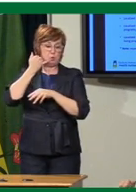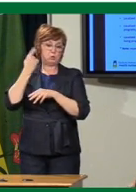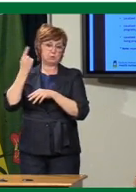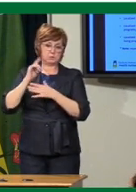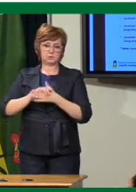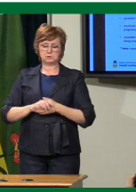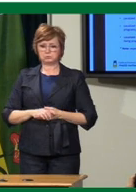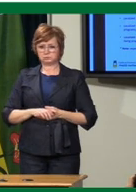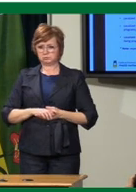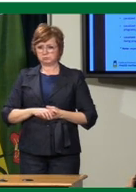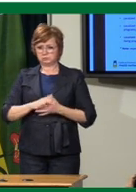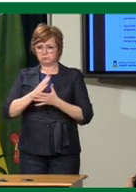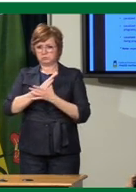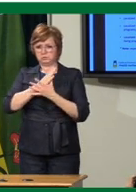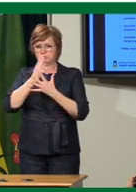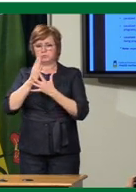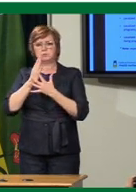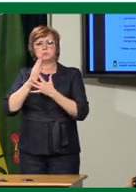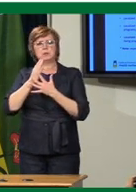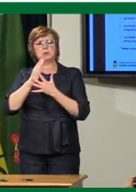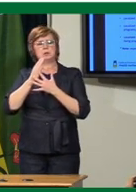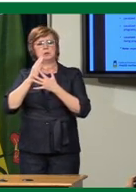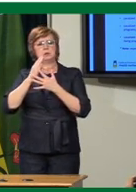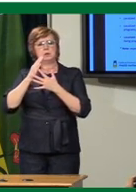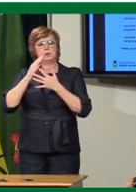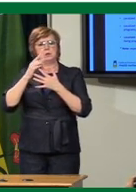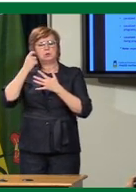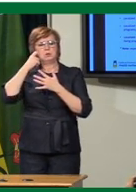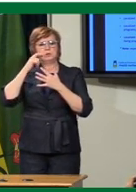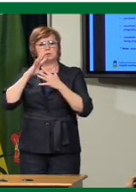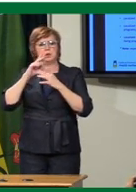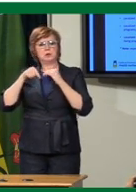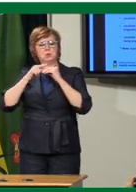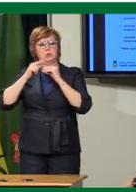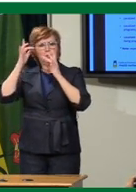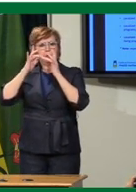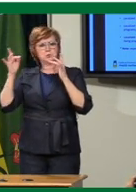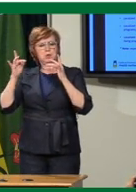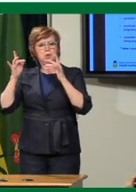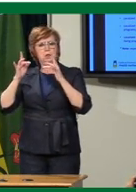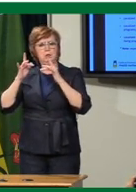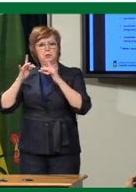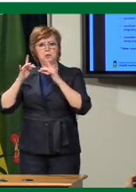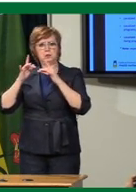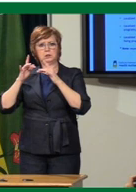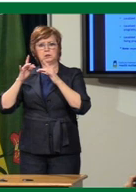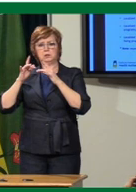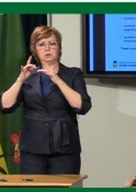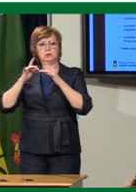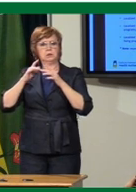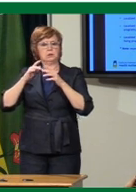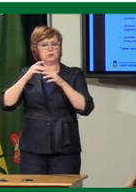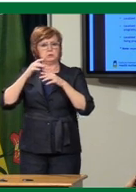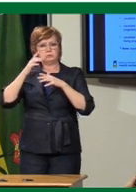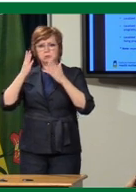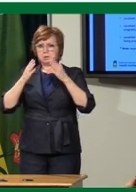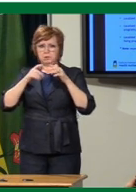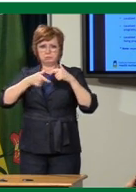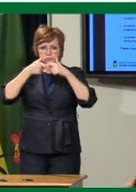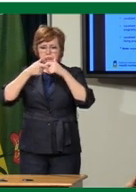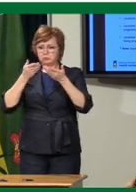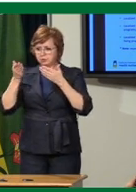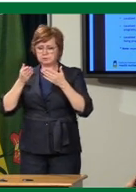care facility conversions that I discussed, or we may temporarily stop providing the service. All of our slowdowns